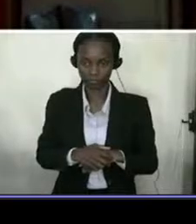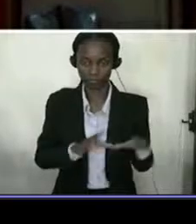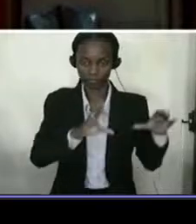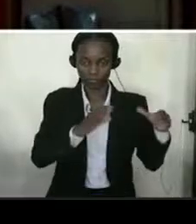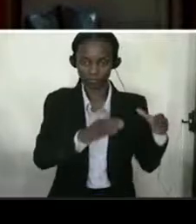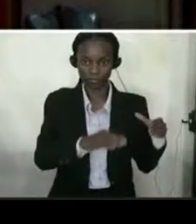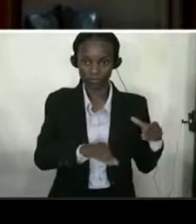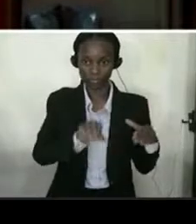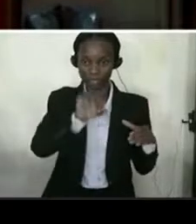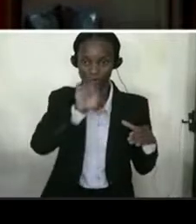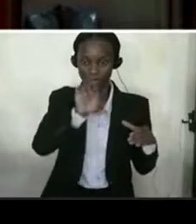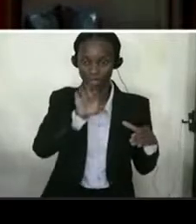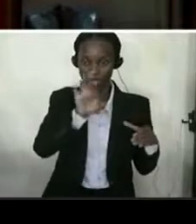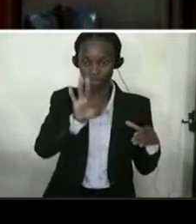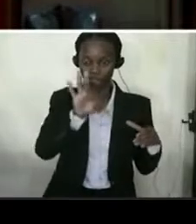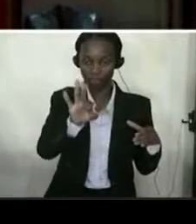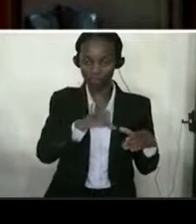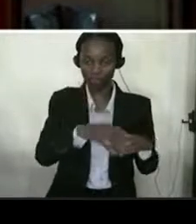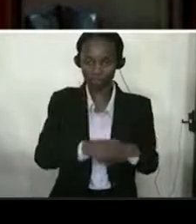EFF,